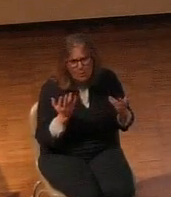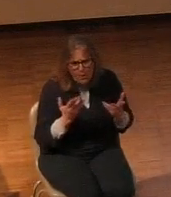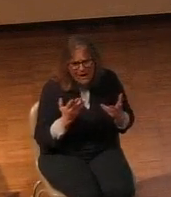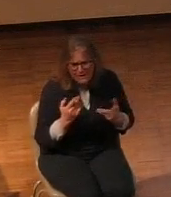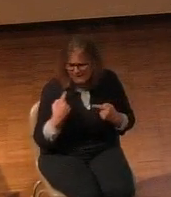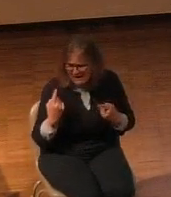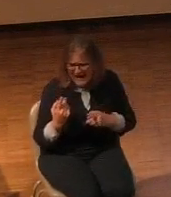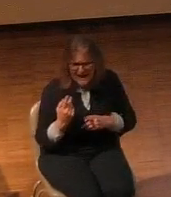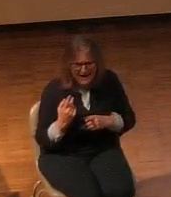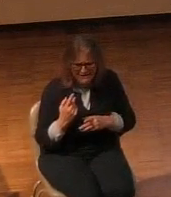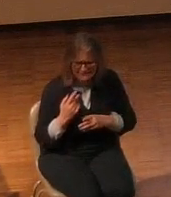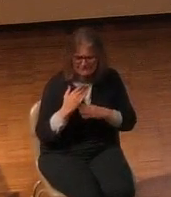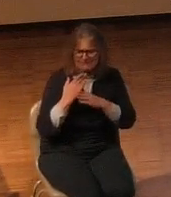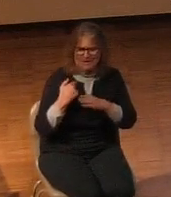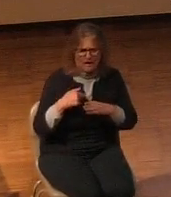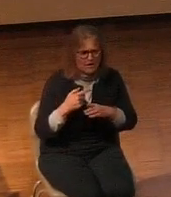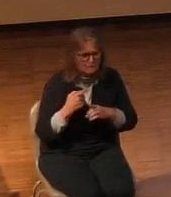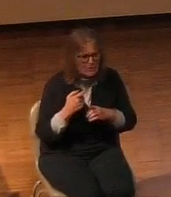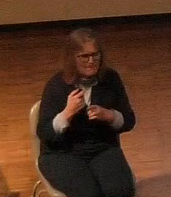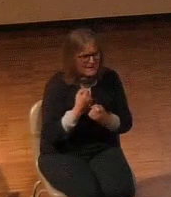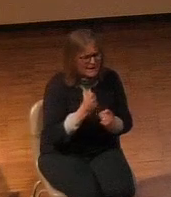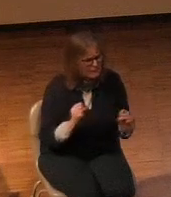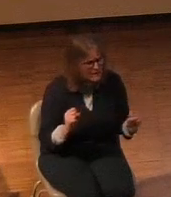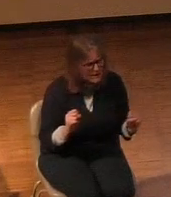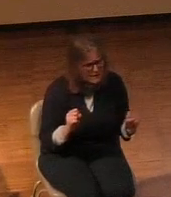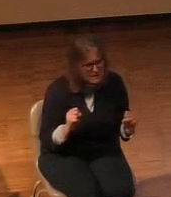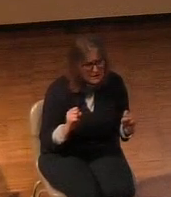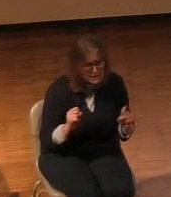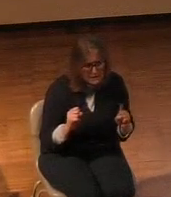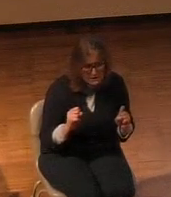us from being free?